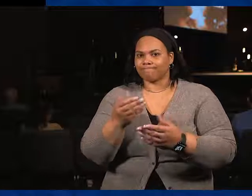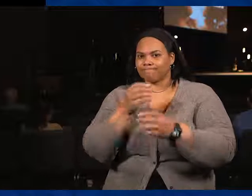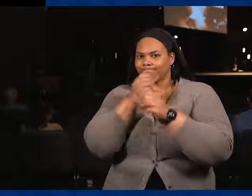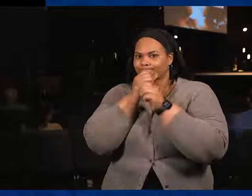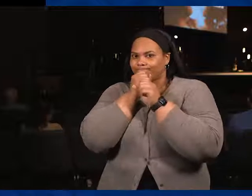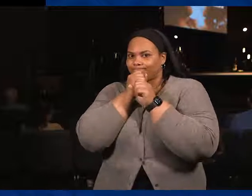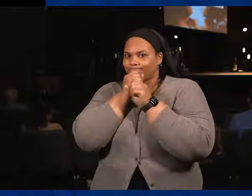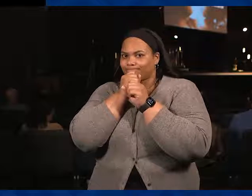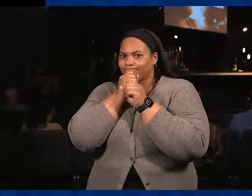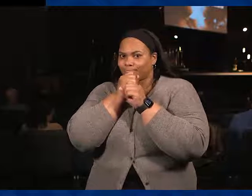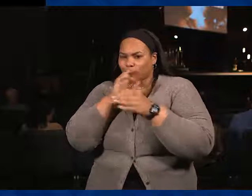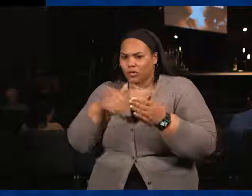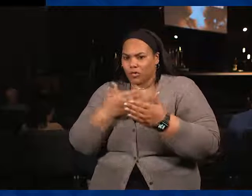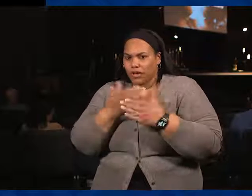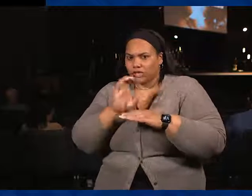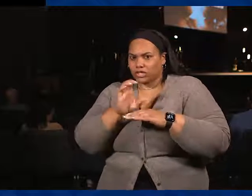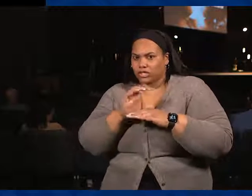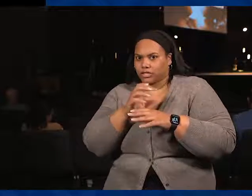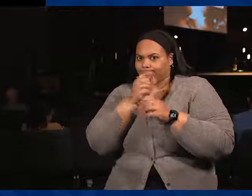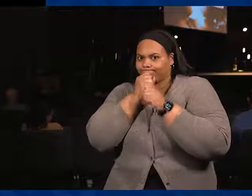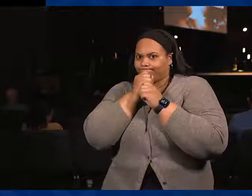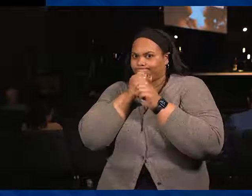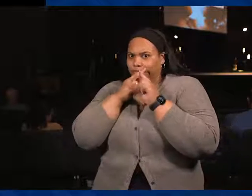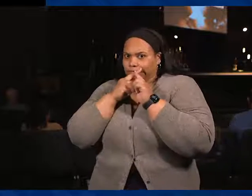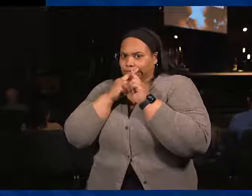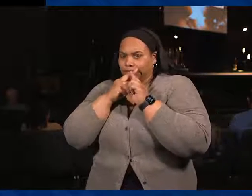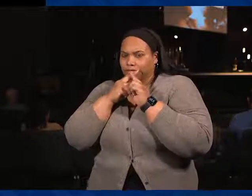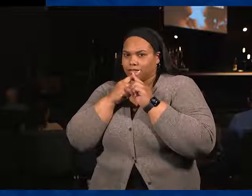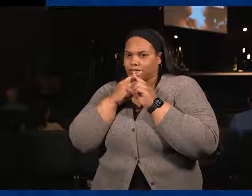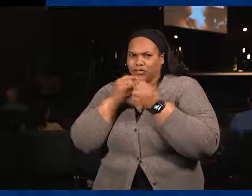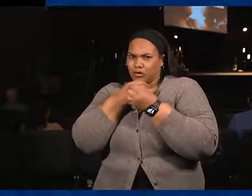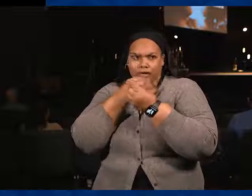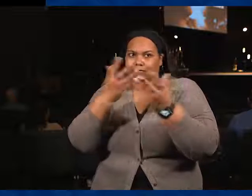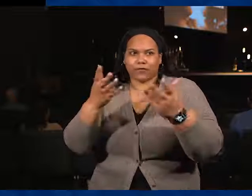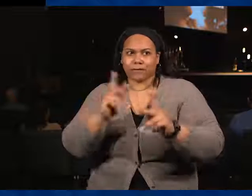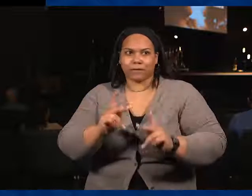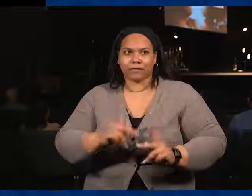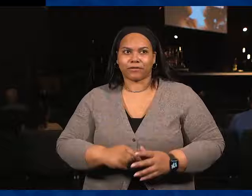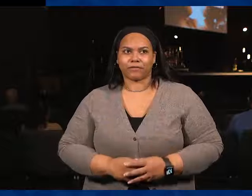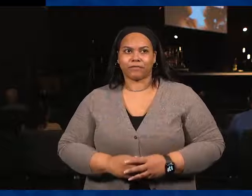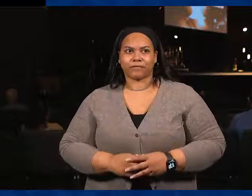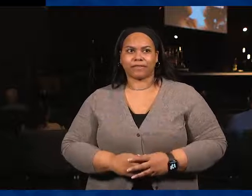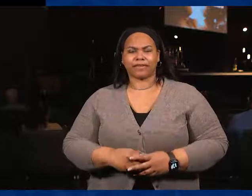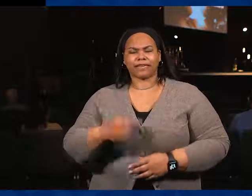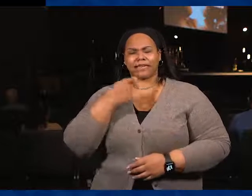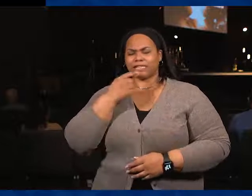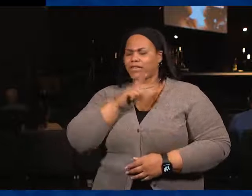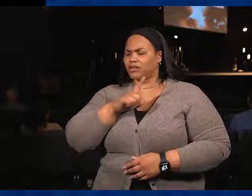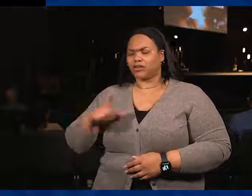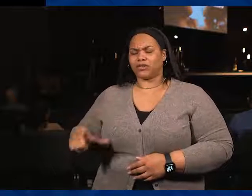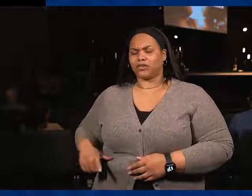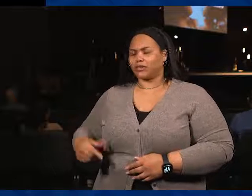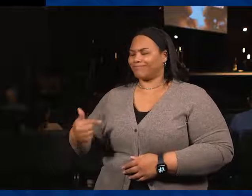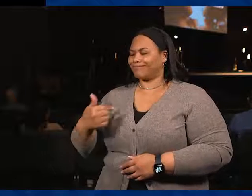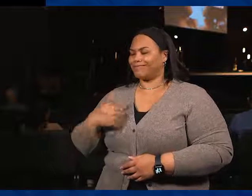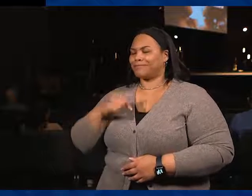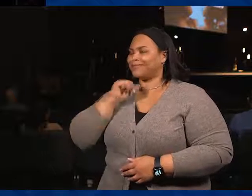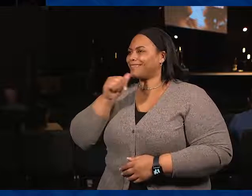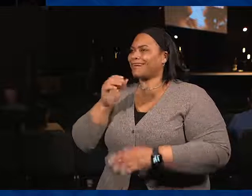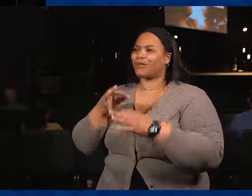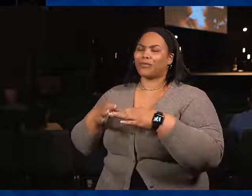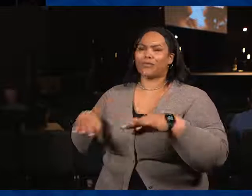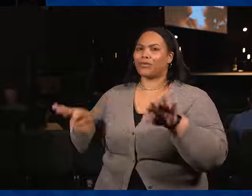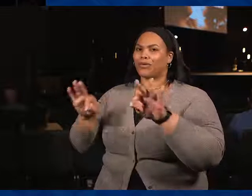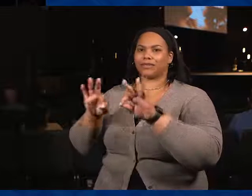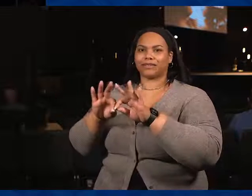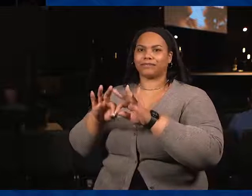come into the house of God. Yeah. He says, Lord, I'm not worthy.